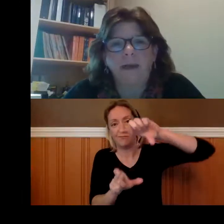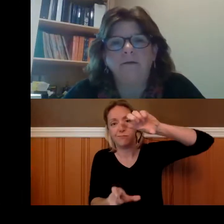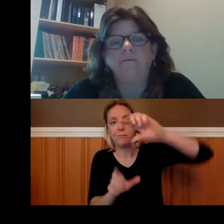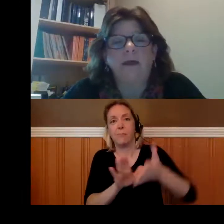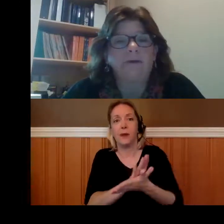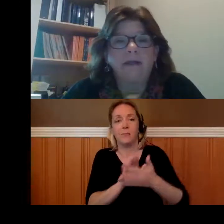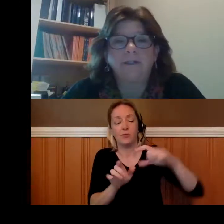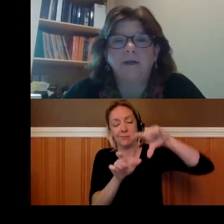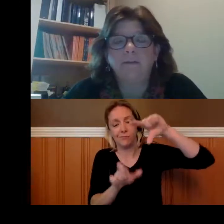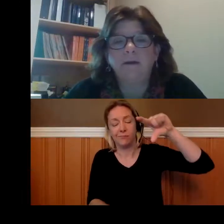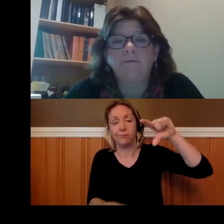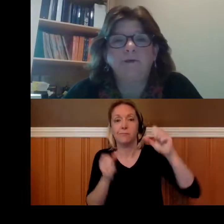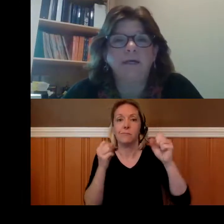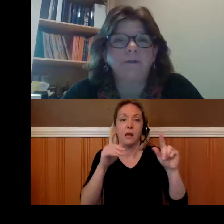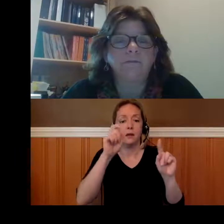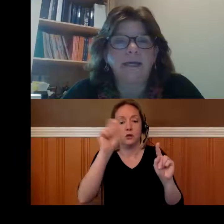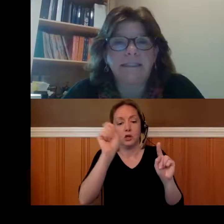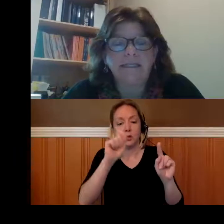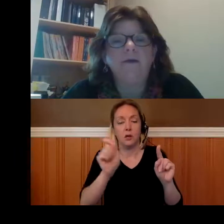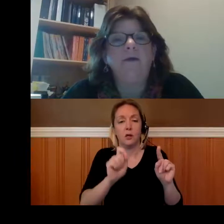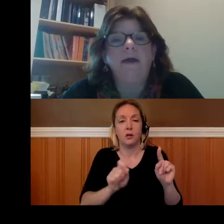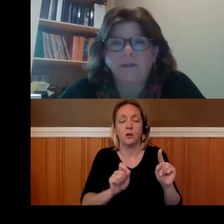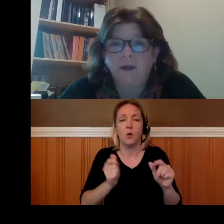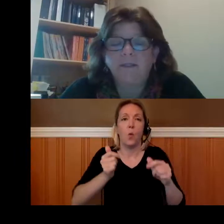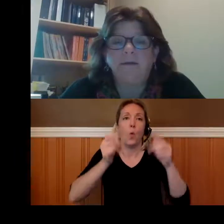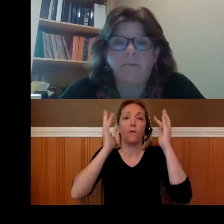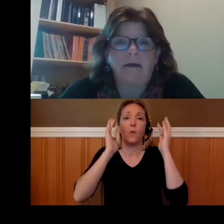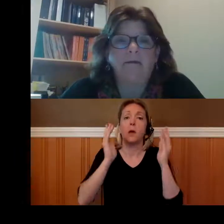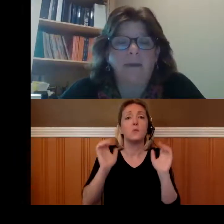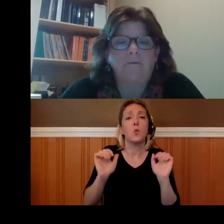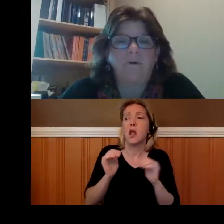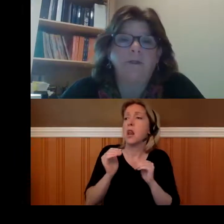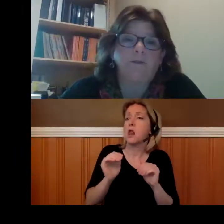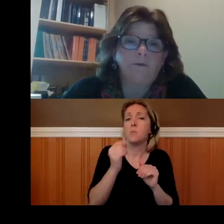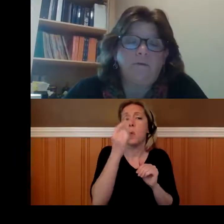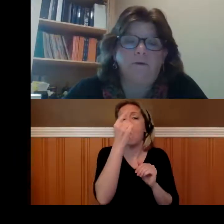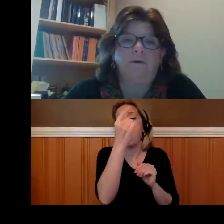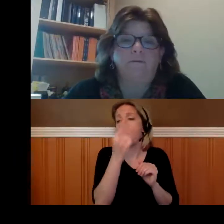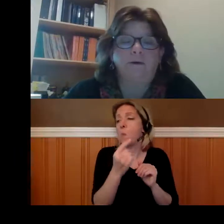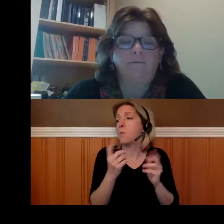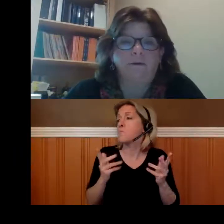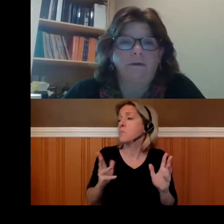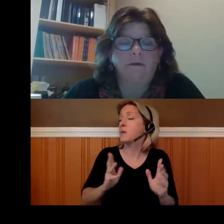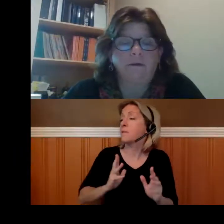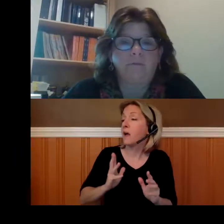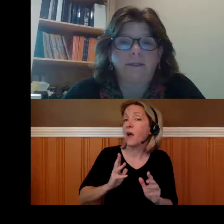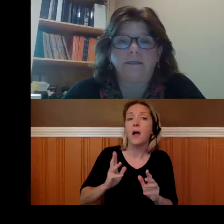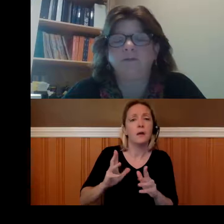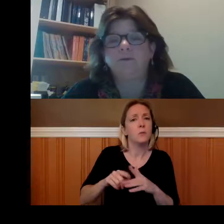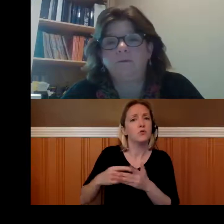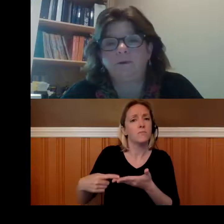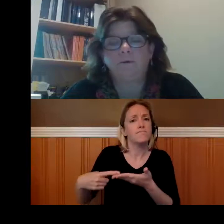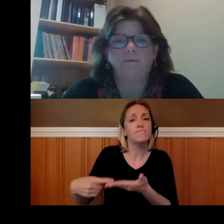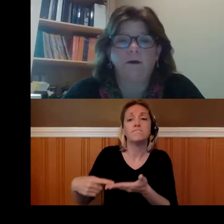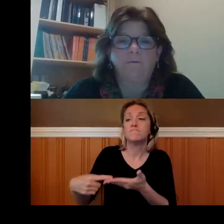have an election coming up. If your child's going to be 18, talk to them about voting. Do they want to vote for the president? Do they want to vote